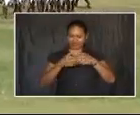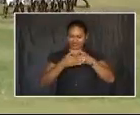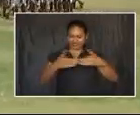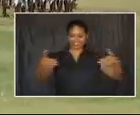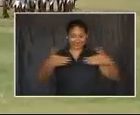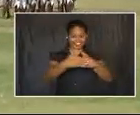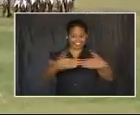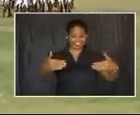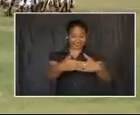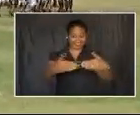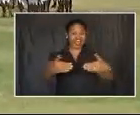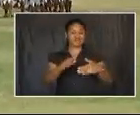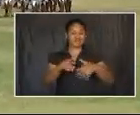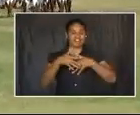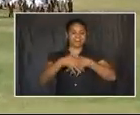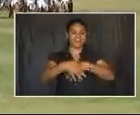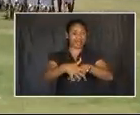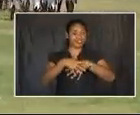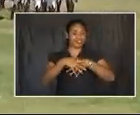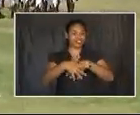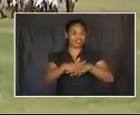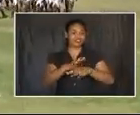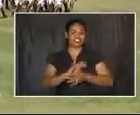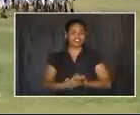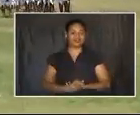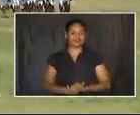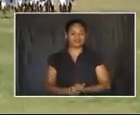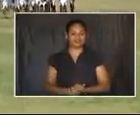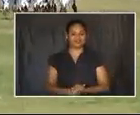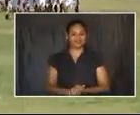rara na Prince Charles Park.